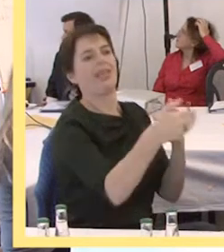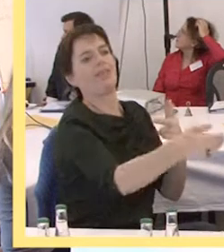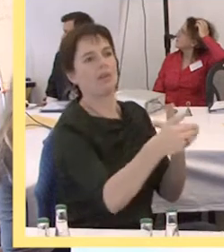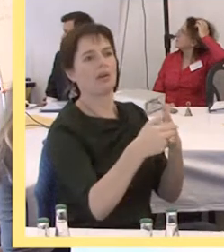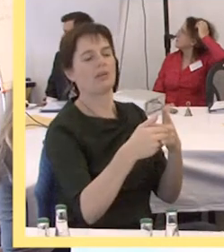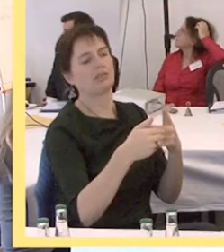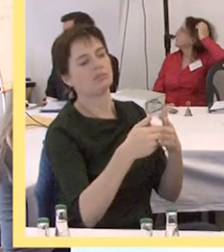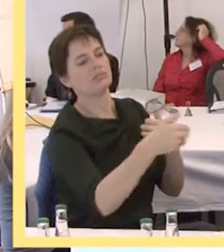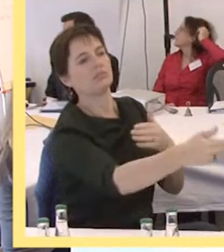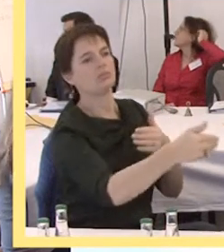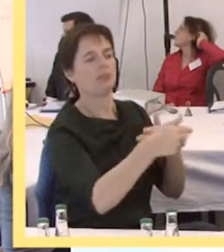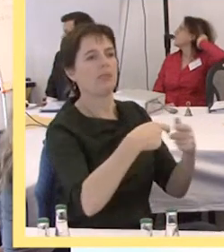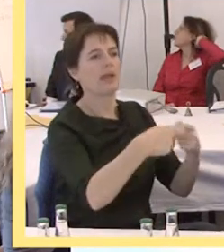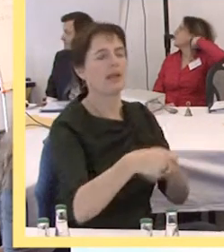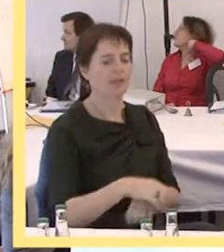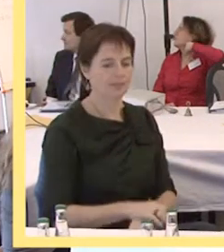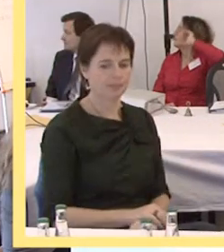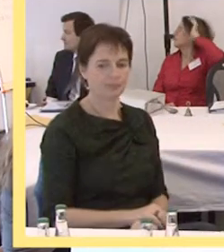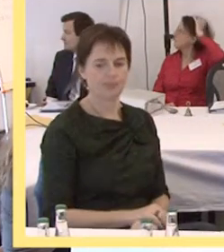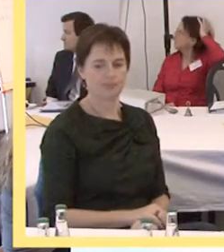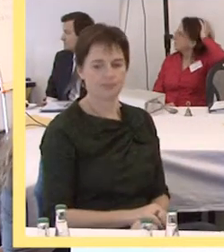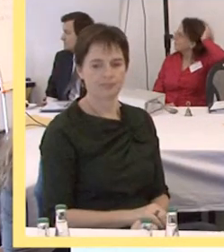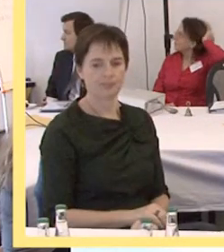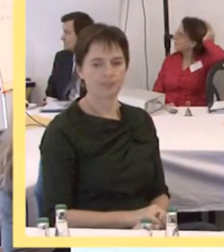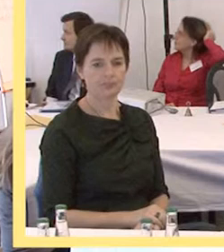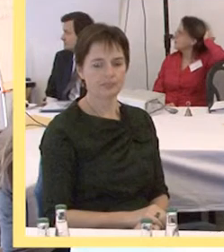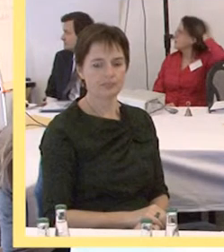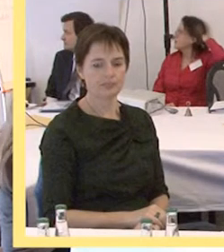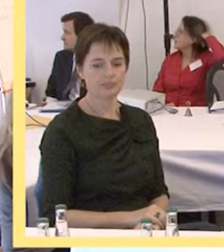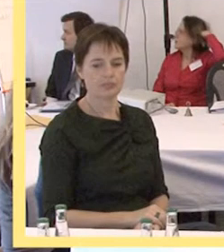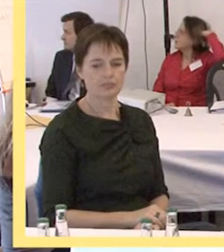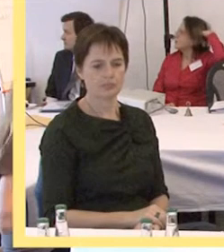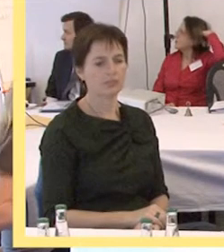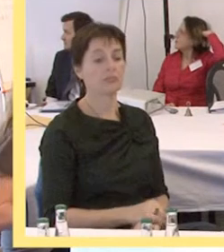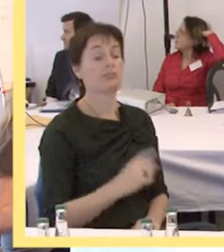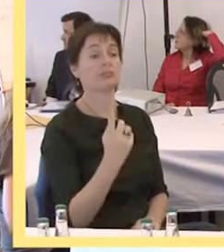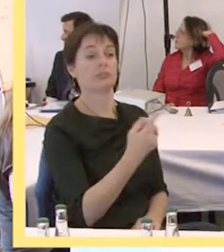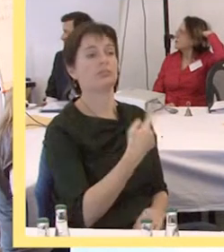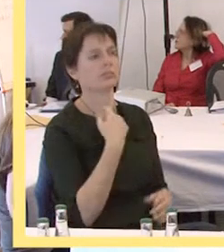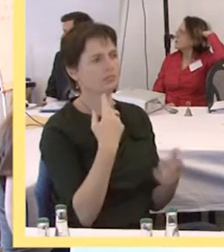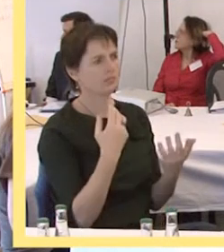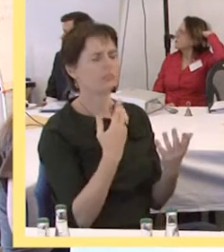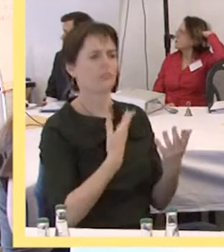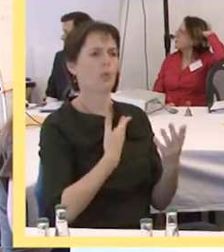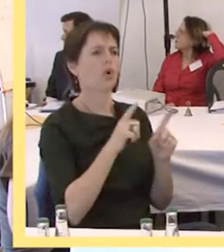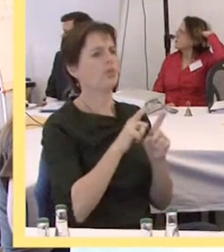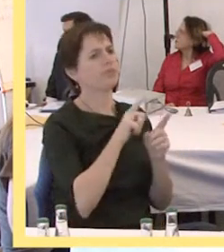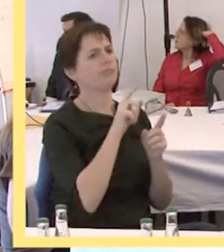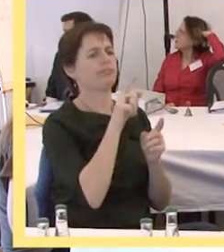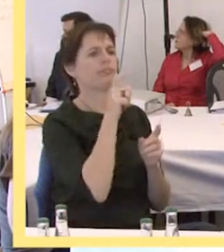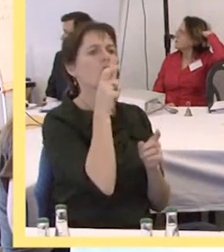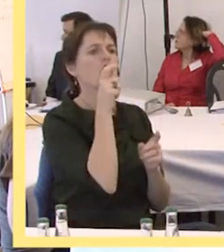What we are trying to construct is an internet platform that contains a glossary. We also heard yesterday that a lot of terms out there